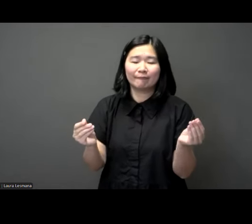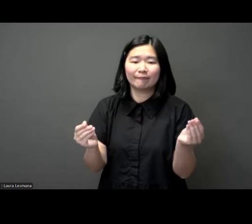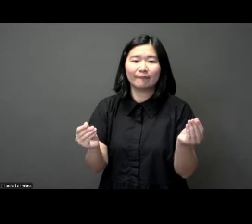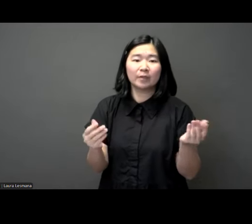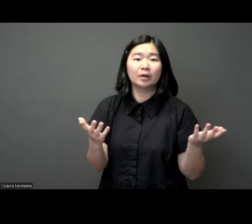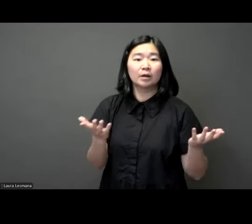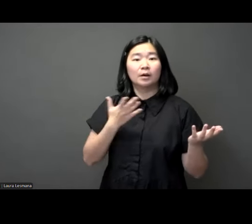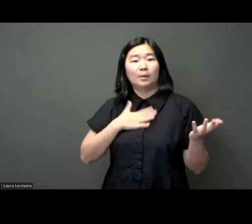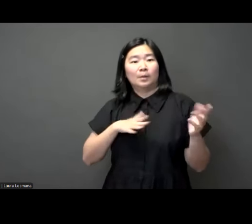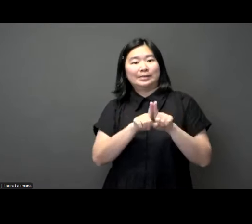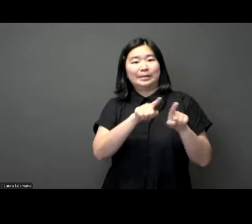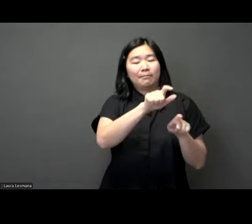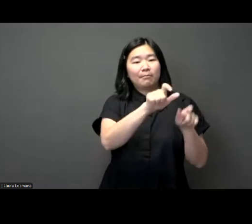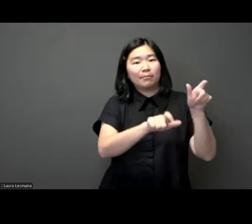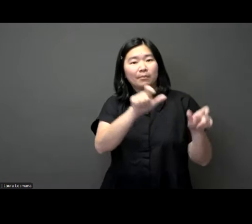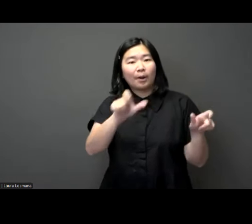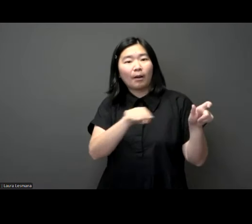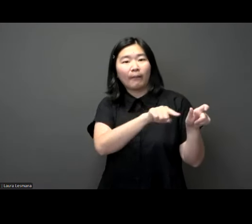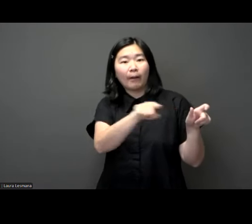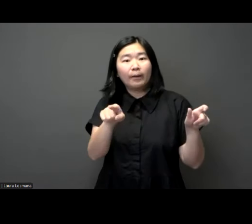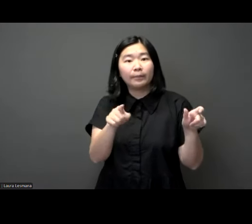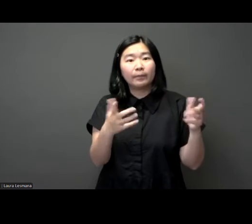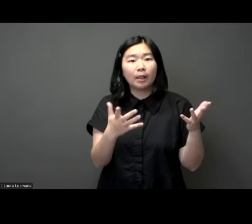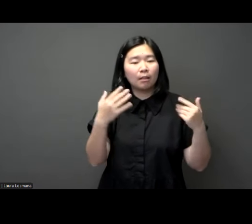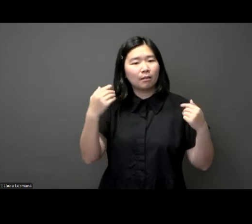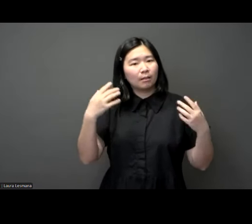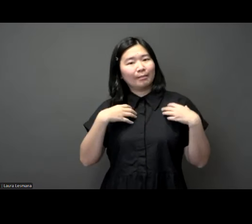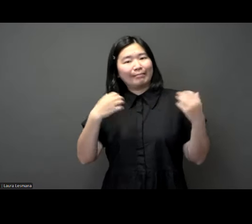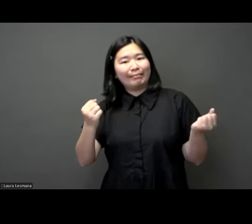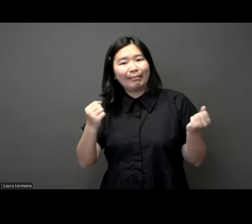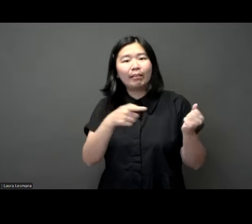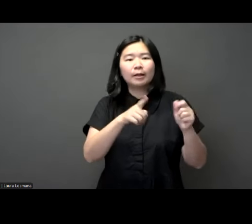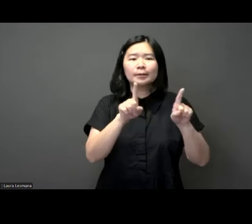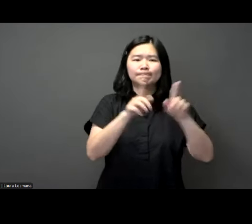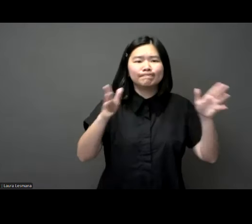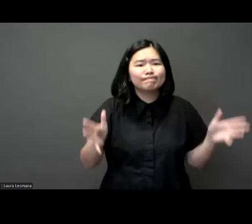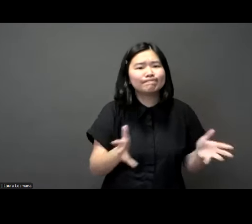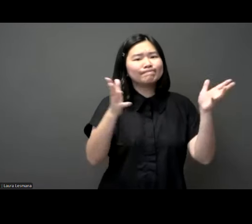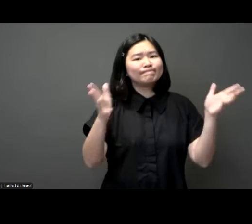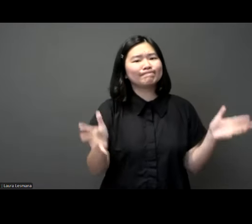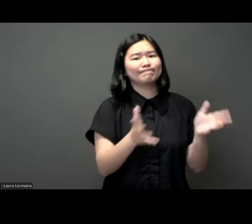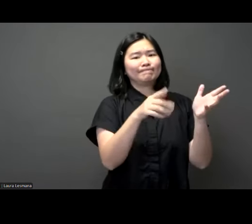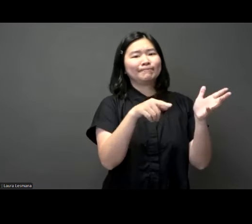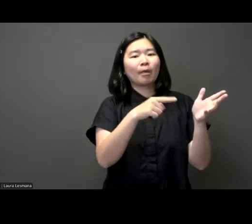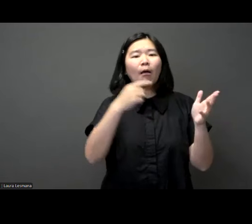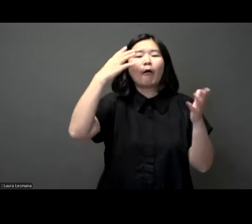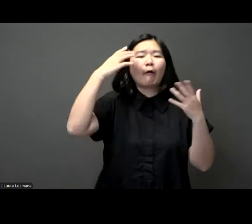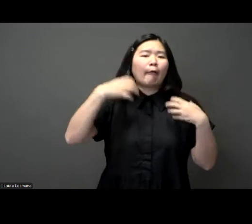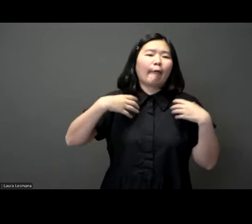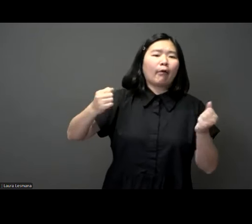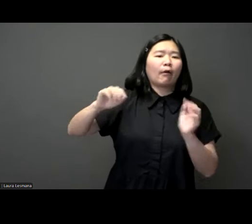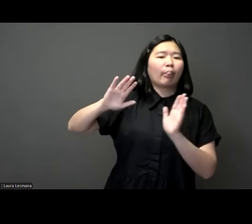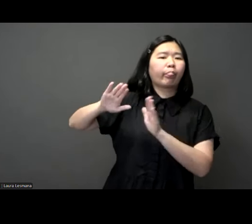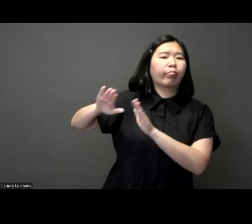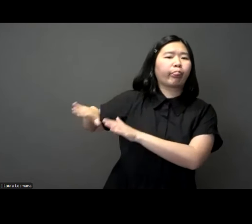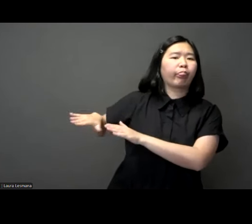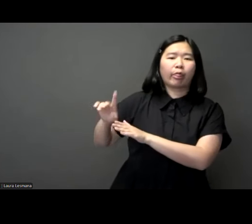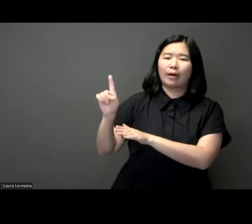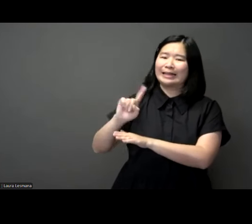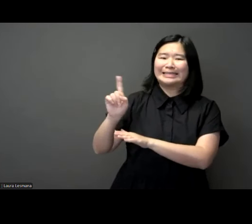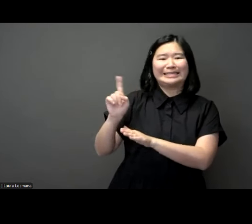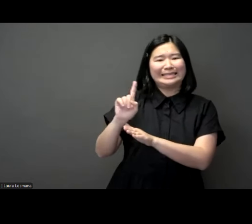health promotion as a key pillar and a focus on primary prevention. For example, access to water and sanitation are critical